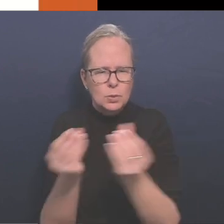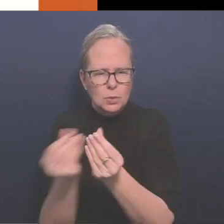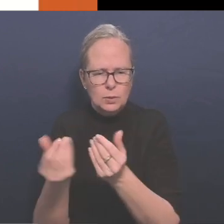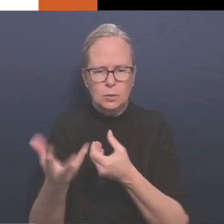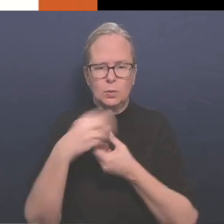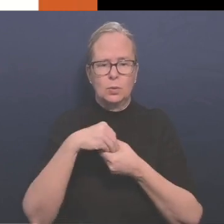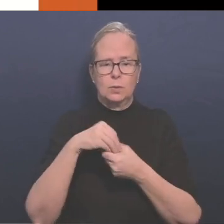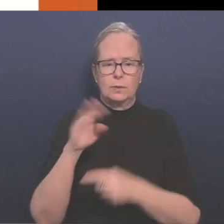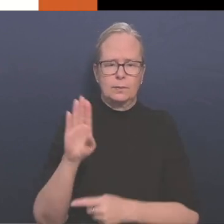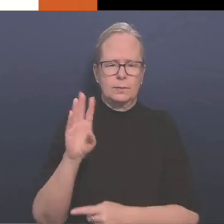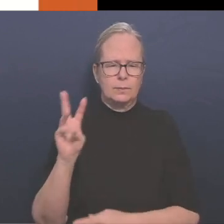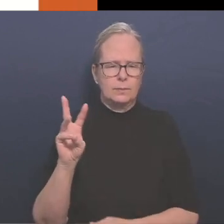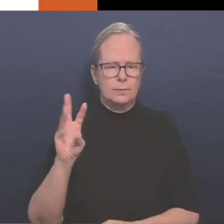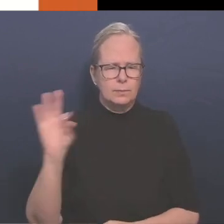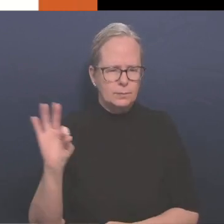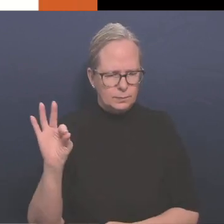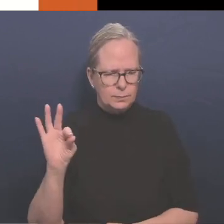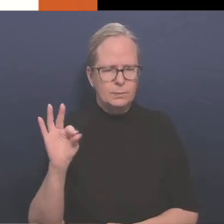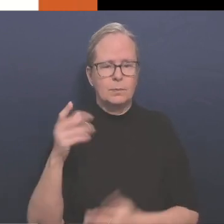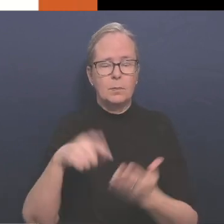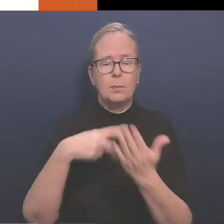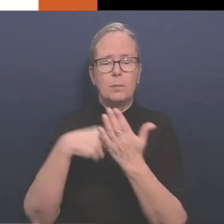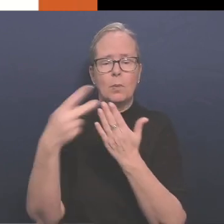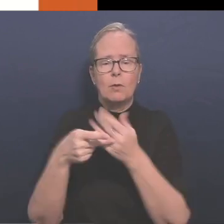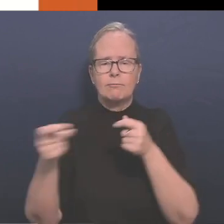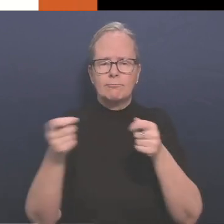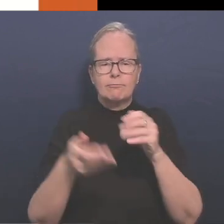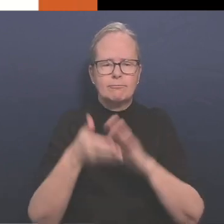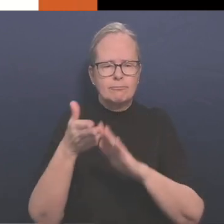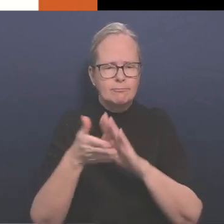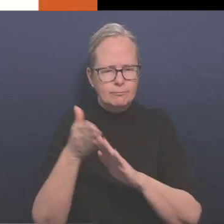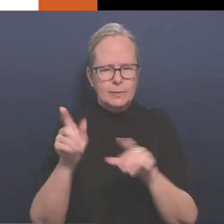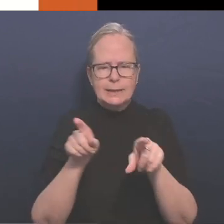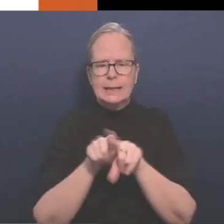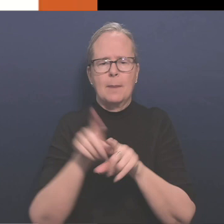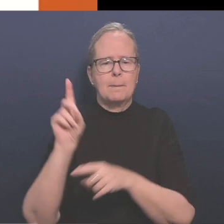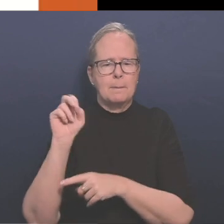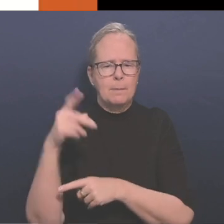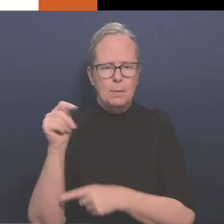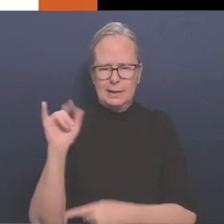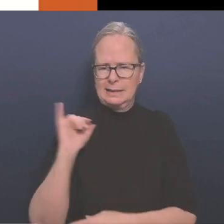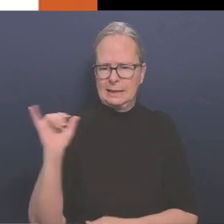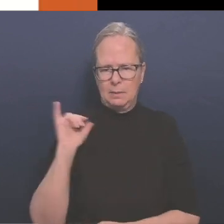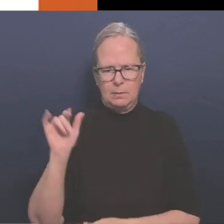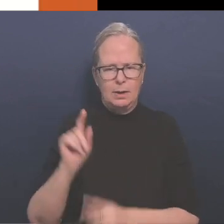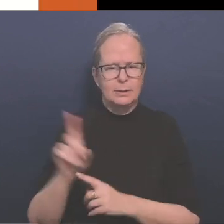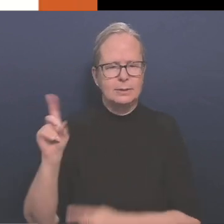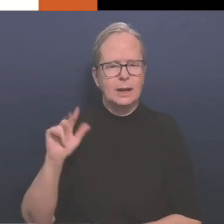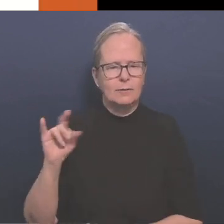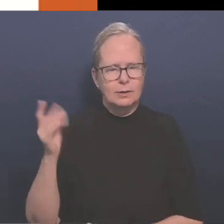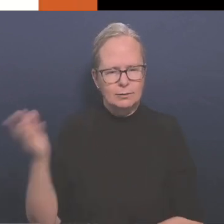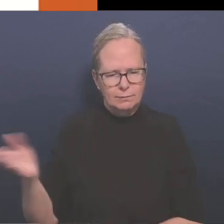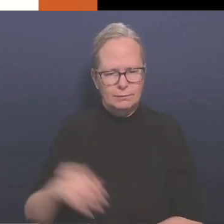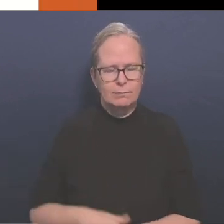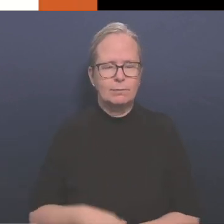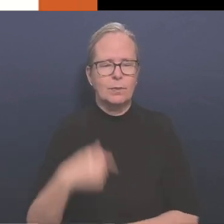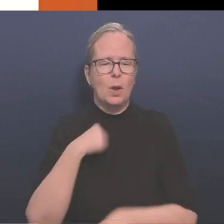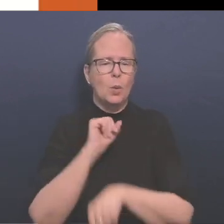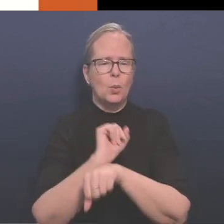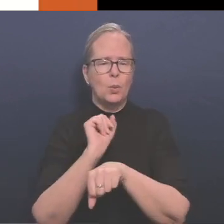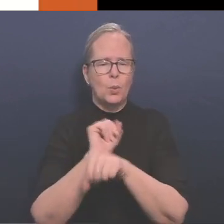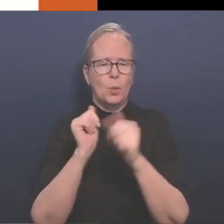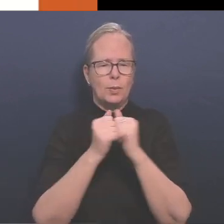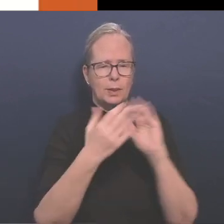and the Mississaugas of the New Credit First Nations and the Métis Nation. Toronto is in the Dish with One Spoon